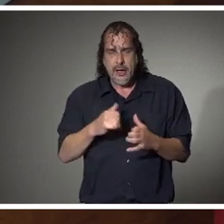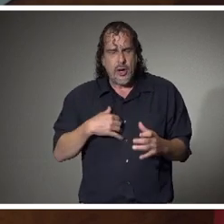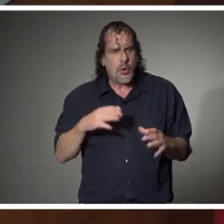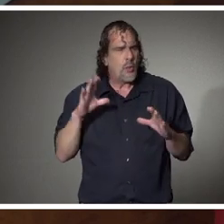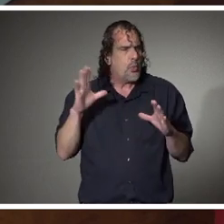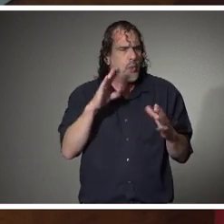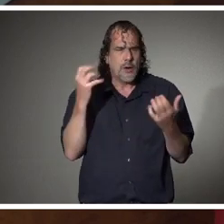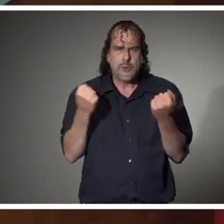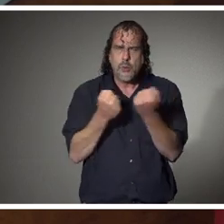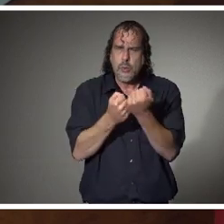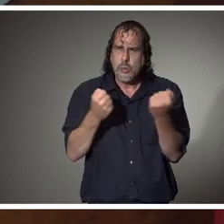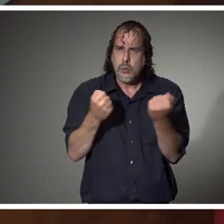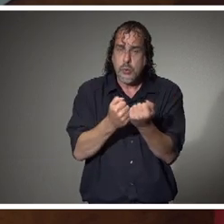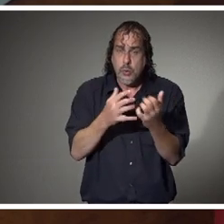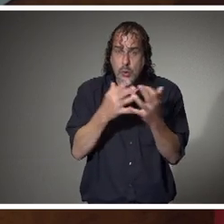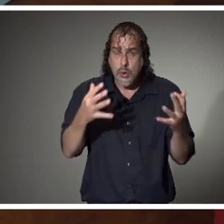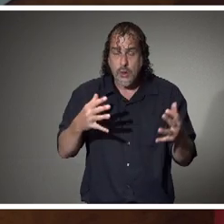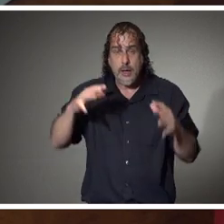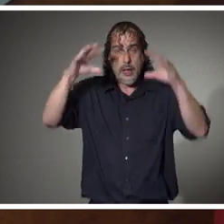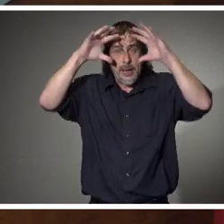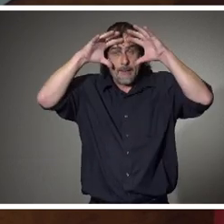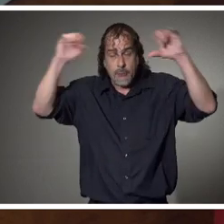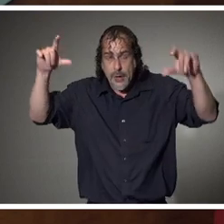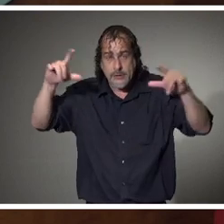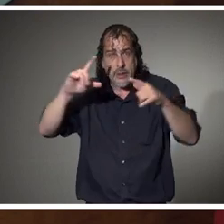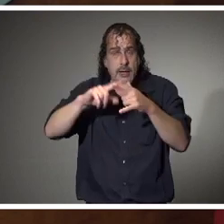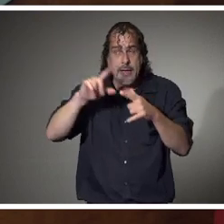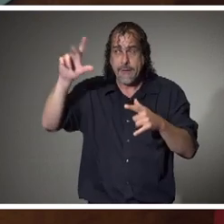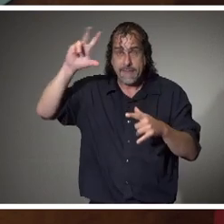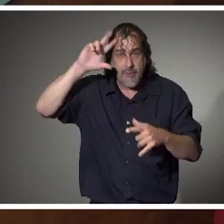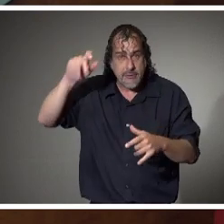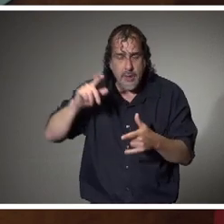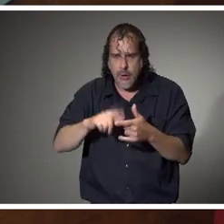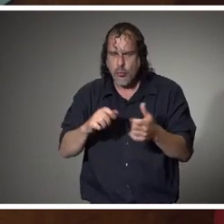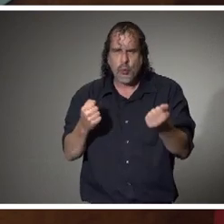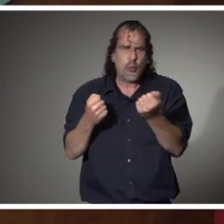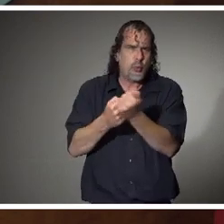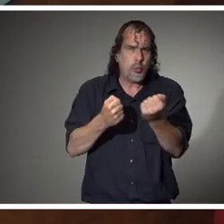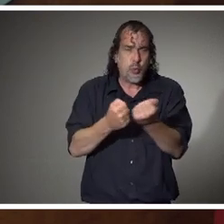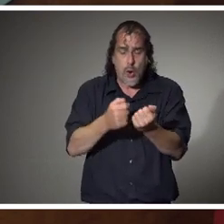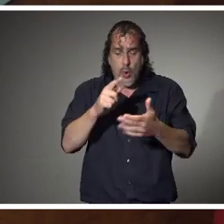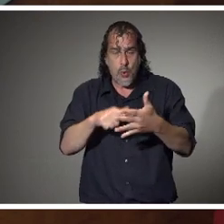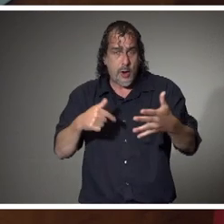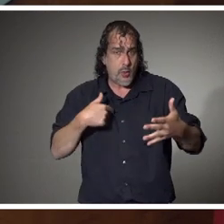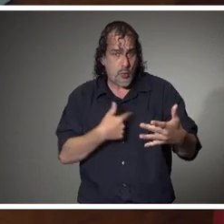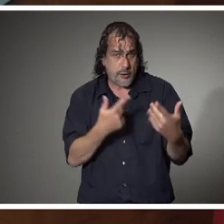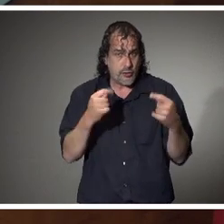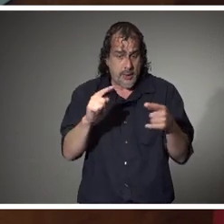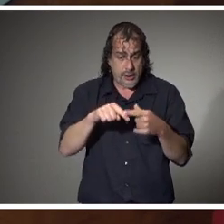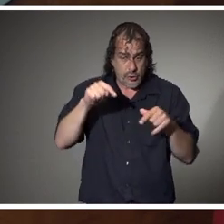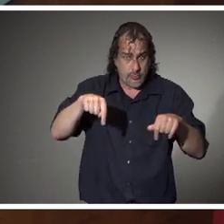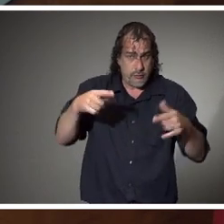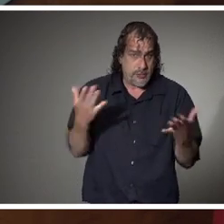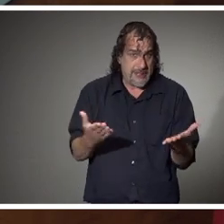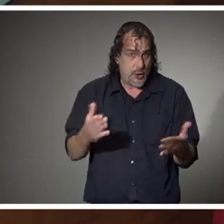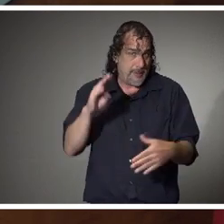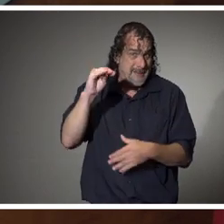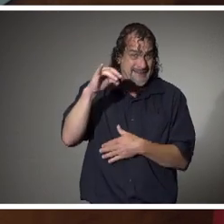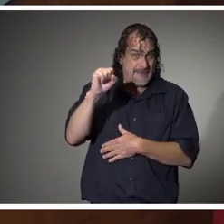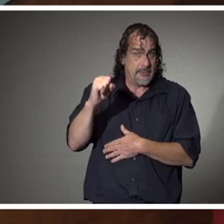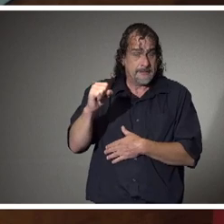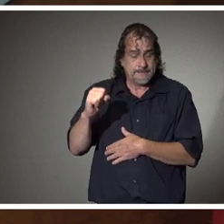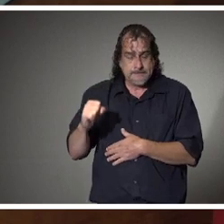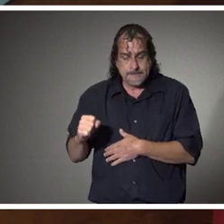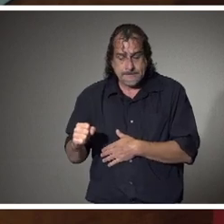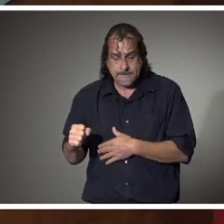more supportive. And President Trump and his team could not have been more supportive of what we're trying to do in our state. They made, for